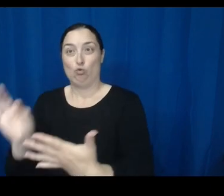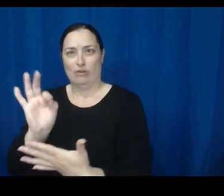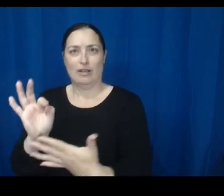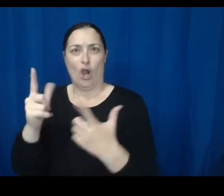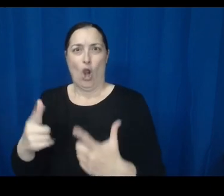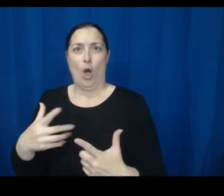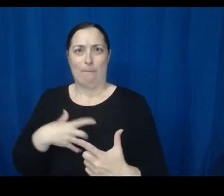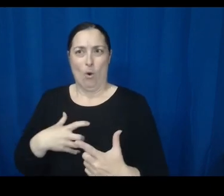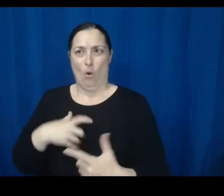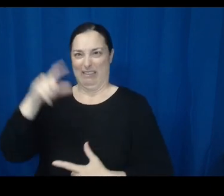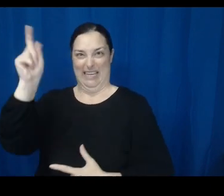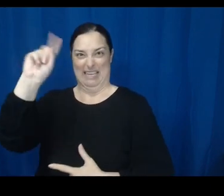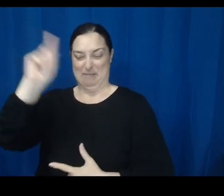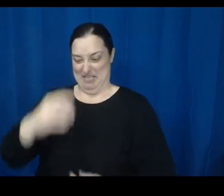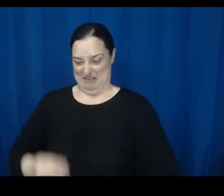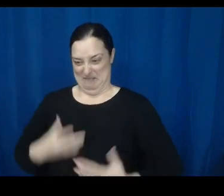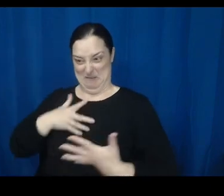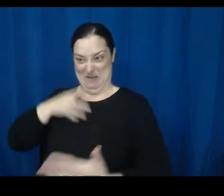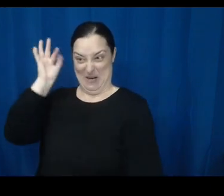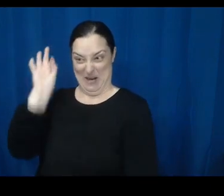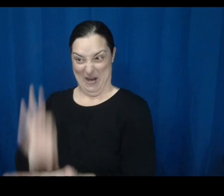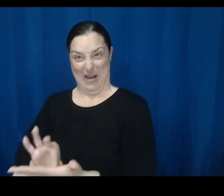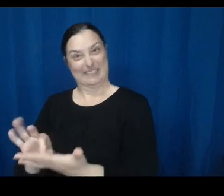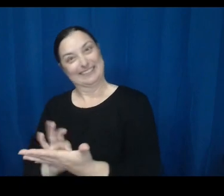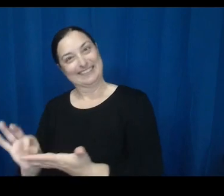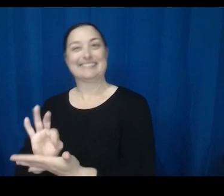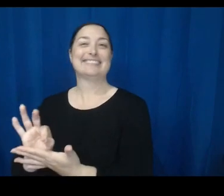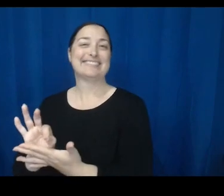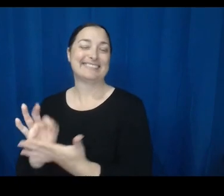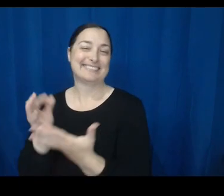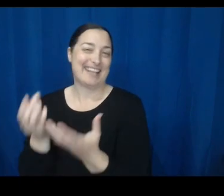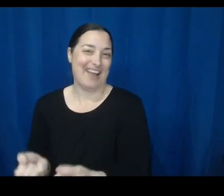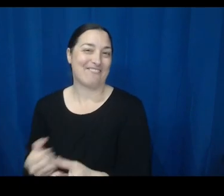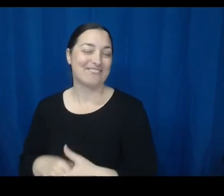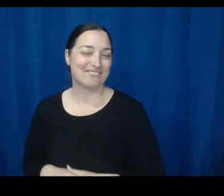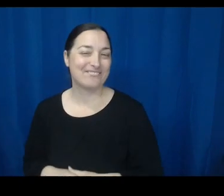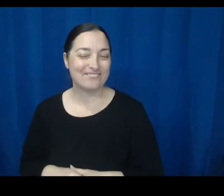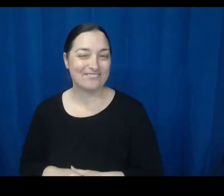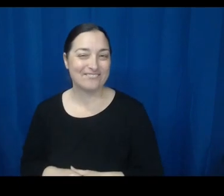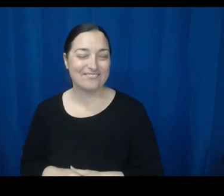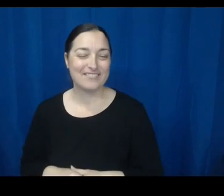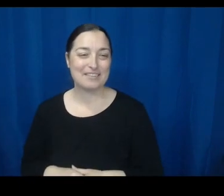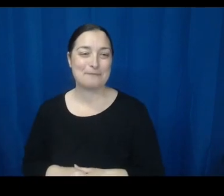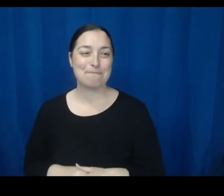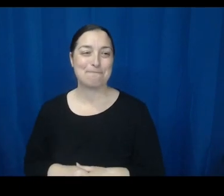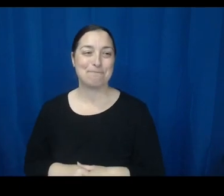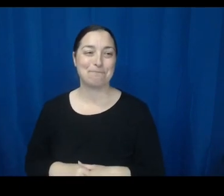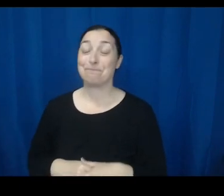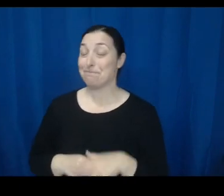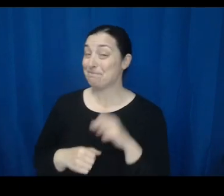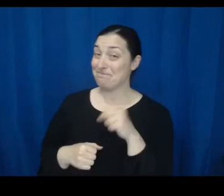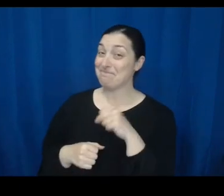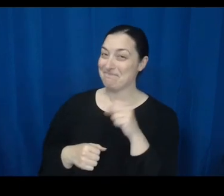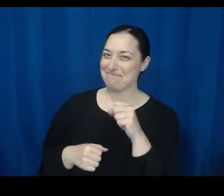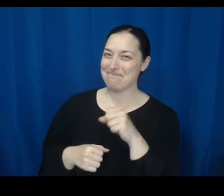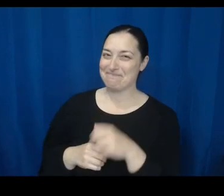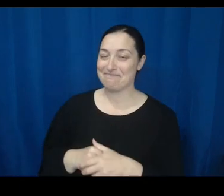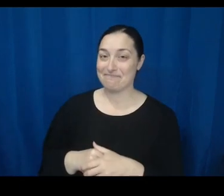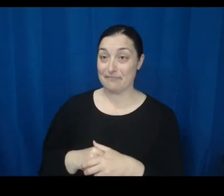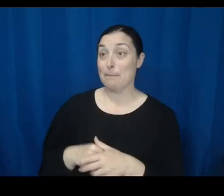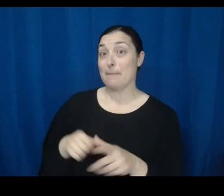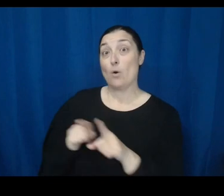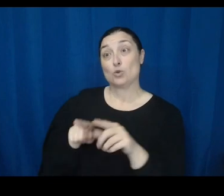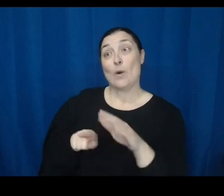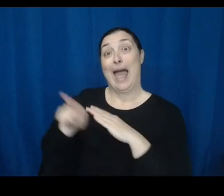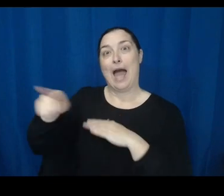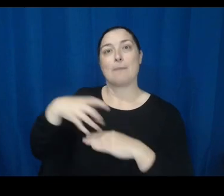kind of compulsive reaction to the conditions you're faced with. Yeah, and often quite limited in time. Yeah, exactly. All